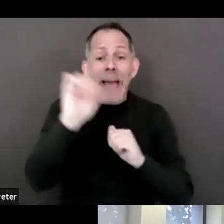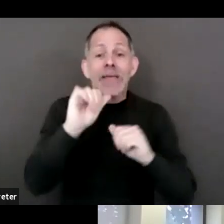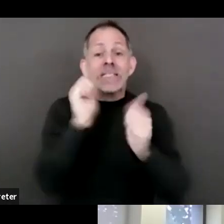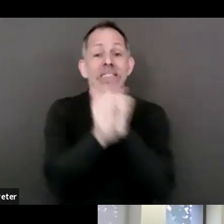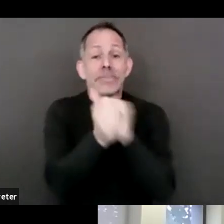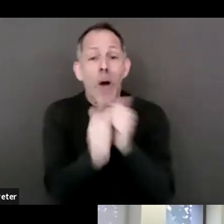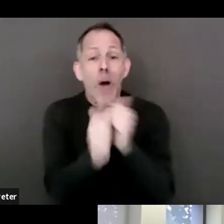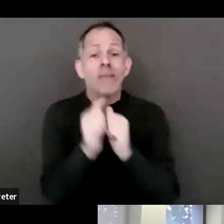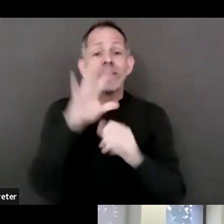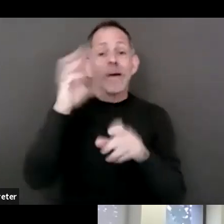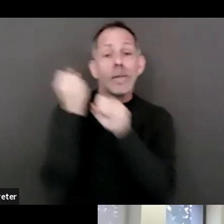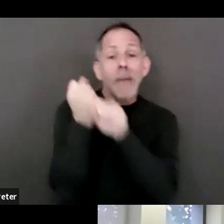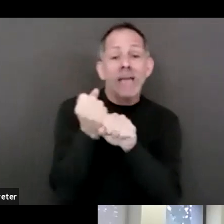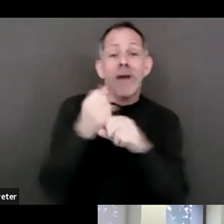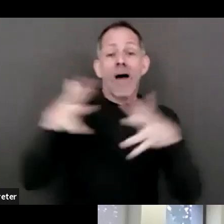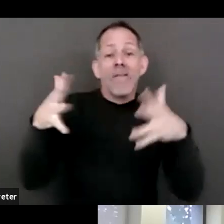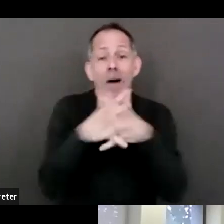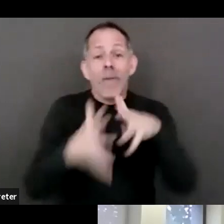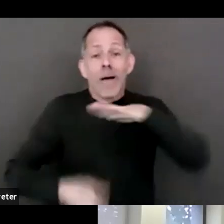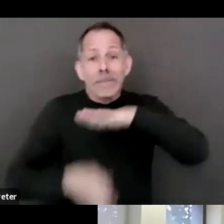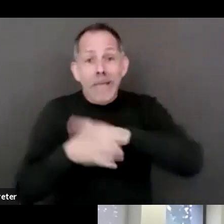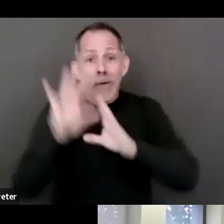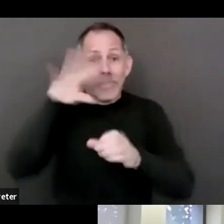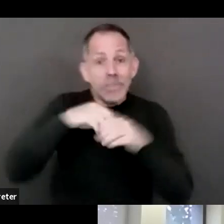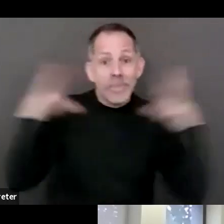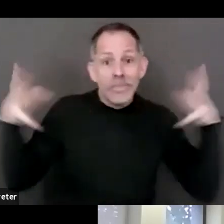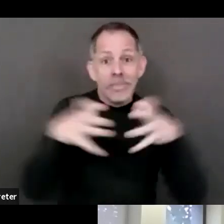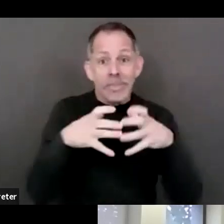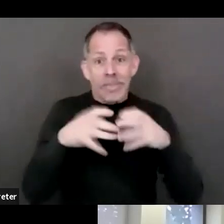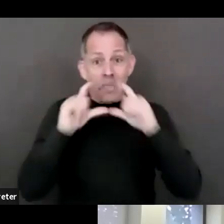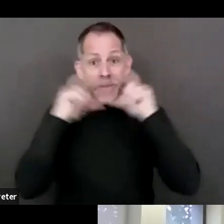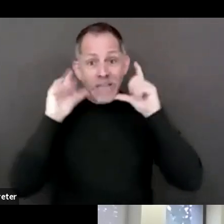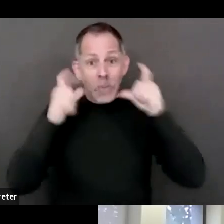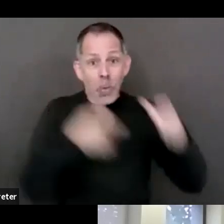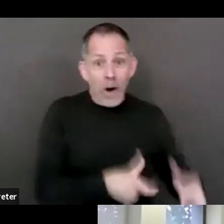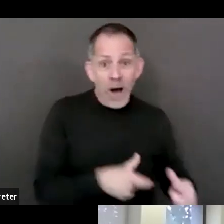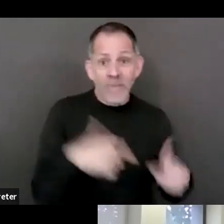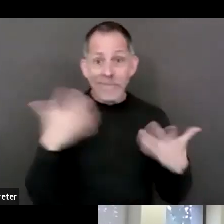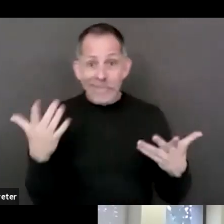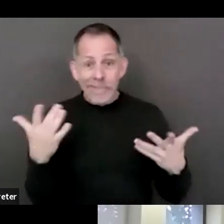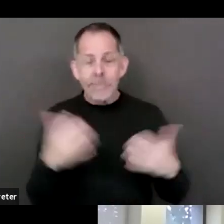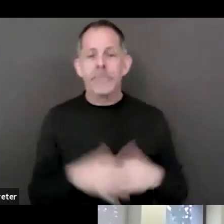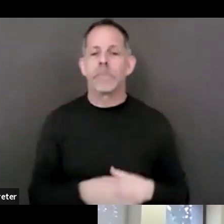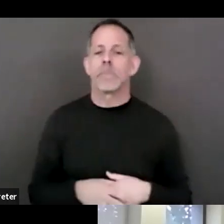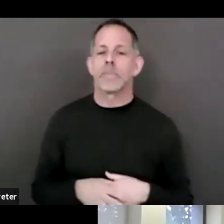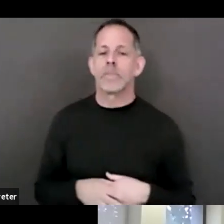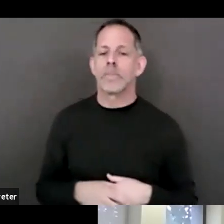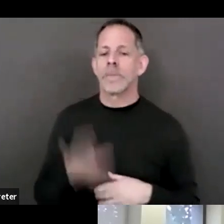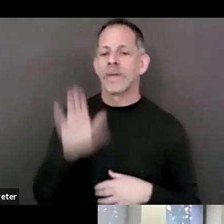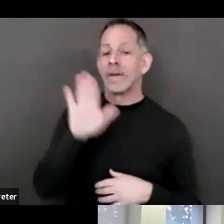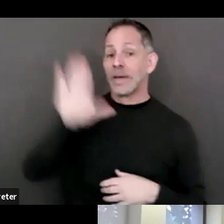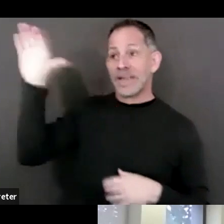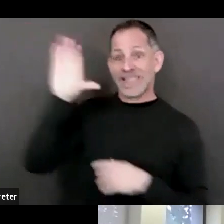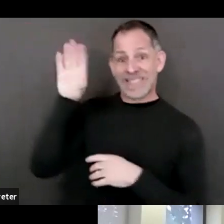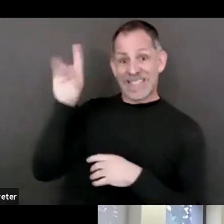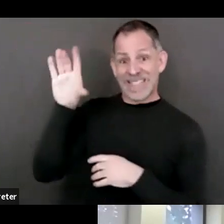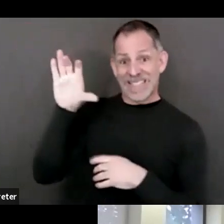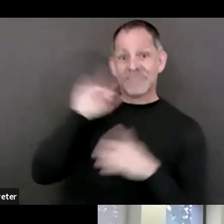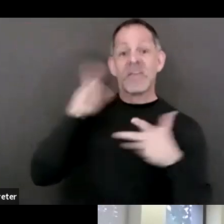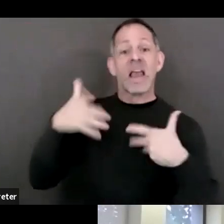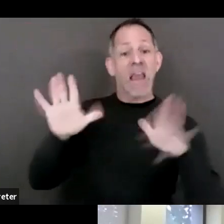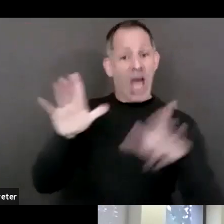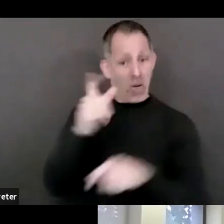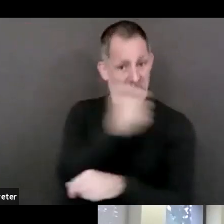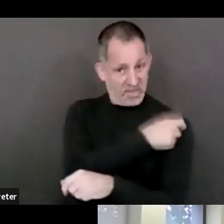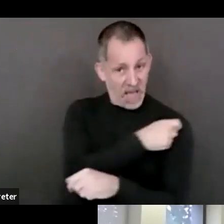the guidance from CDC allows folks who are vaccinated to, one, meet with other vaccinated people indoors